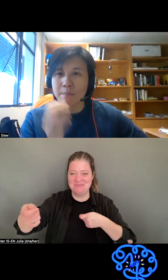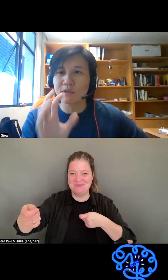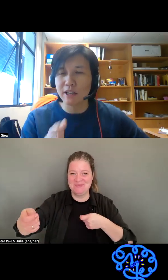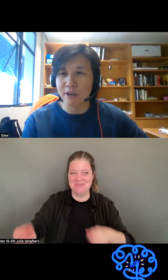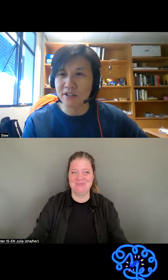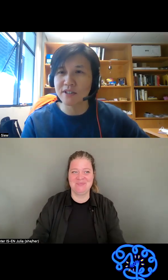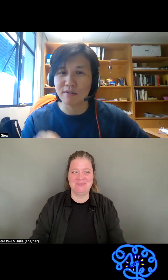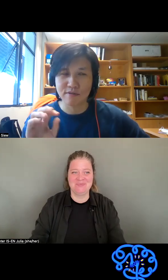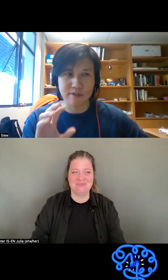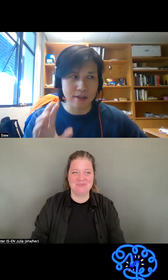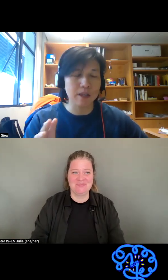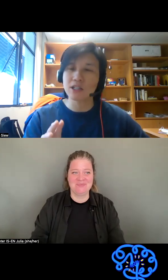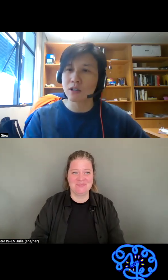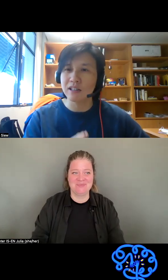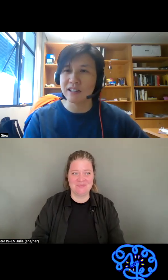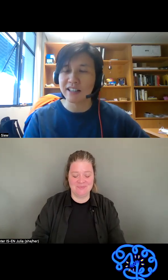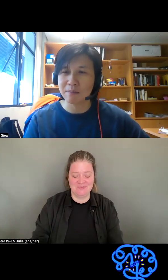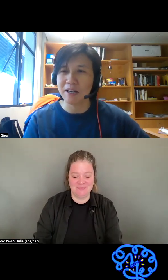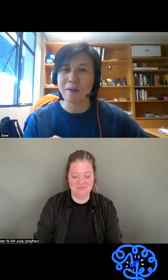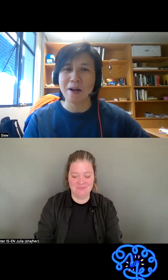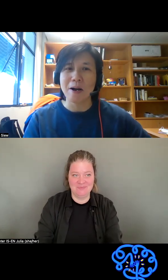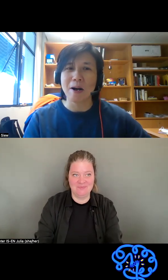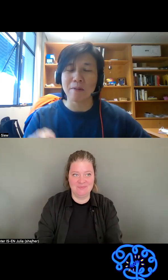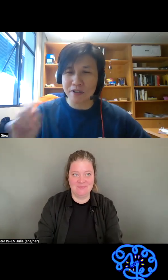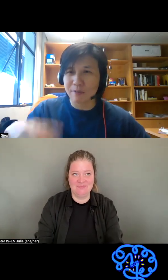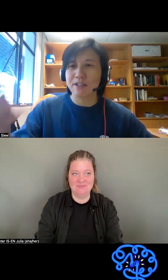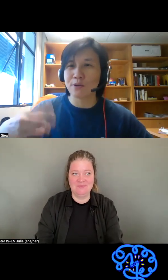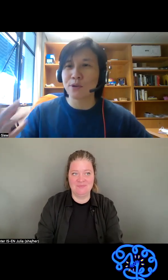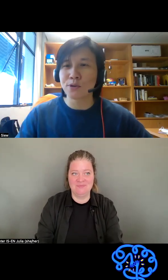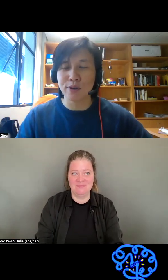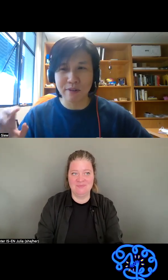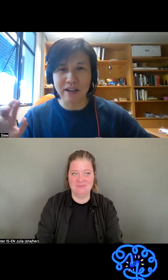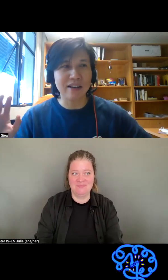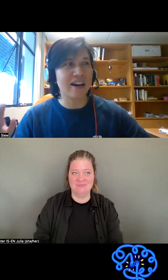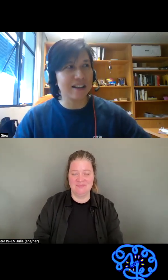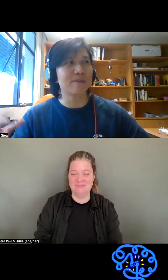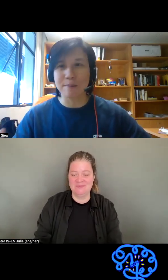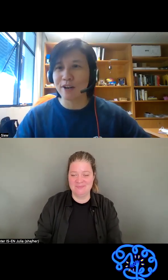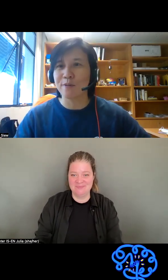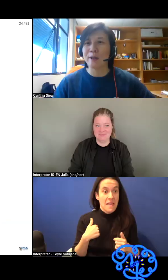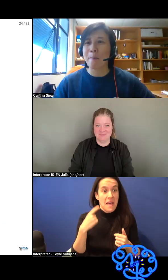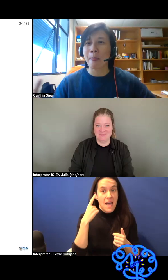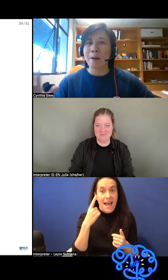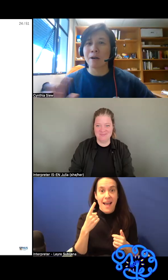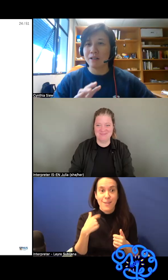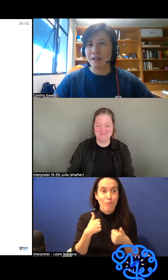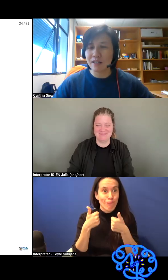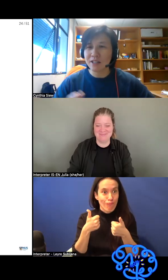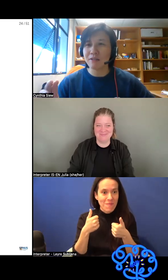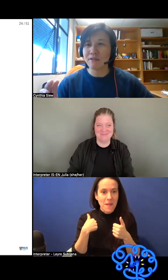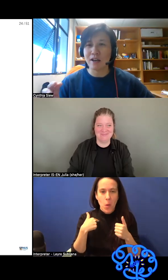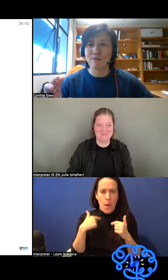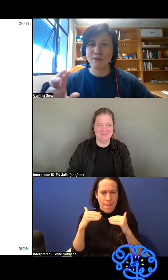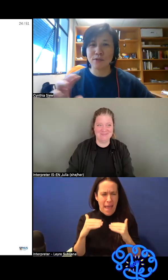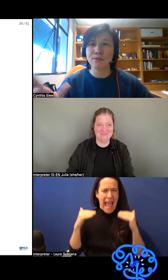I'm happy to take questions if something is not clearly explained, because I'm just going to go through it in a very high level abstract way. But